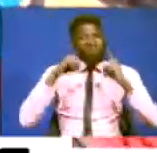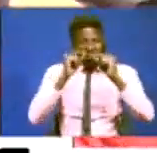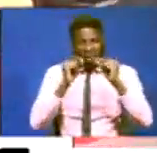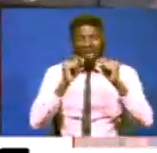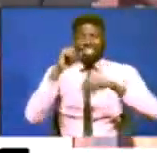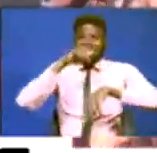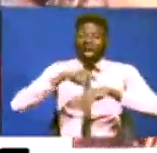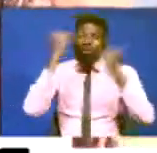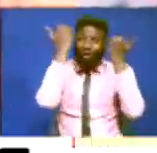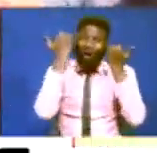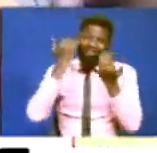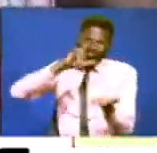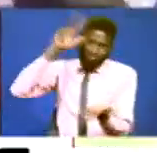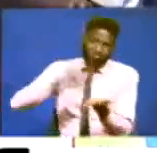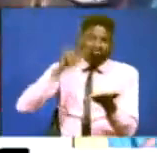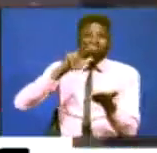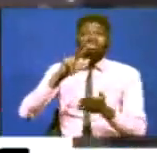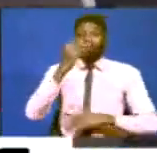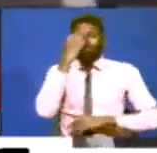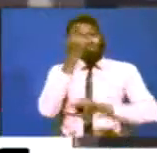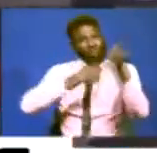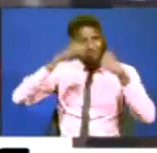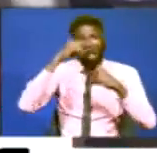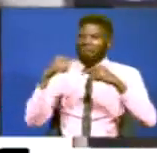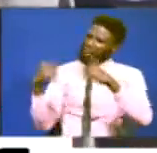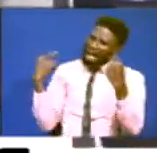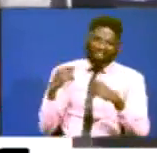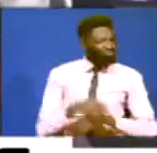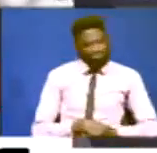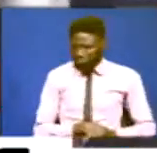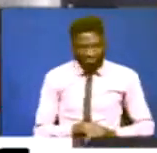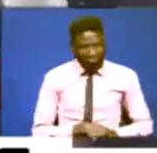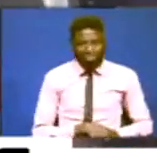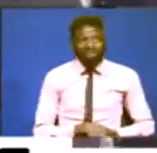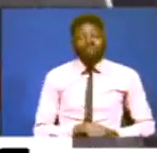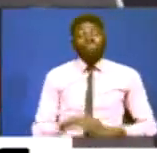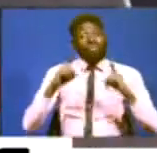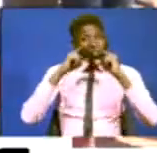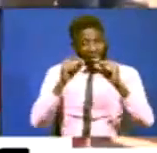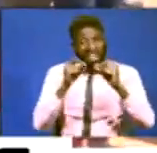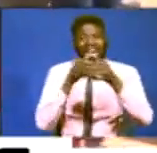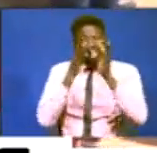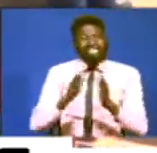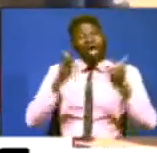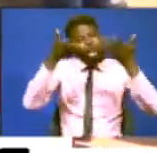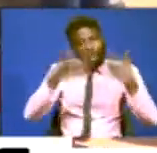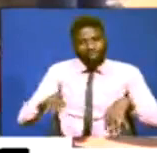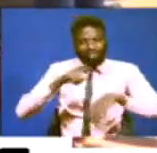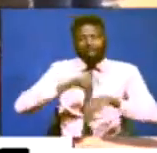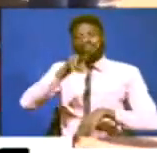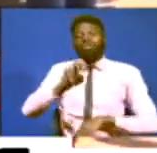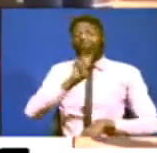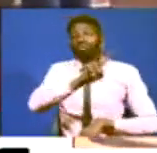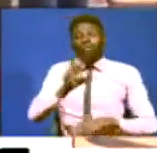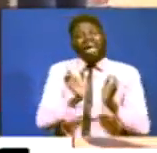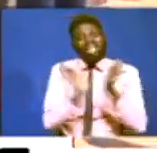courts. Guyo urged all politicians who lost in the 2022 general election to support the winners and focus on